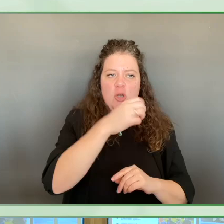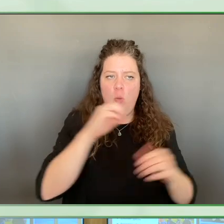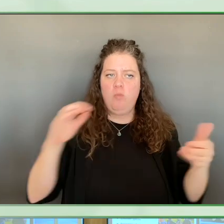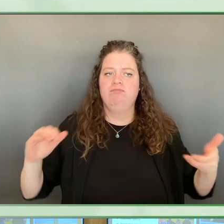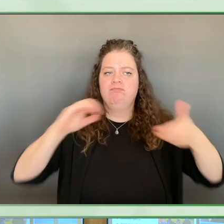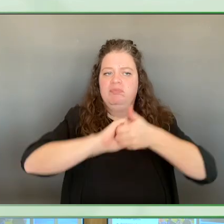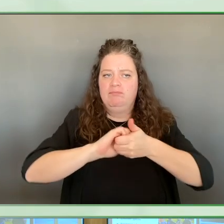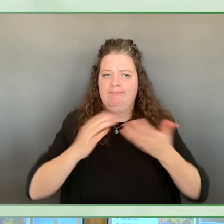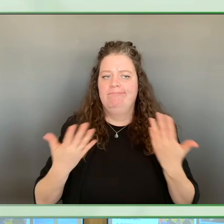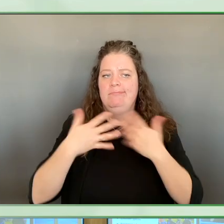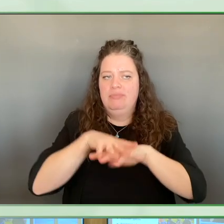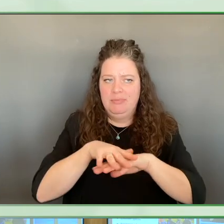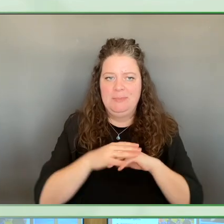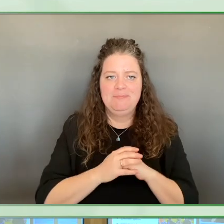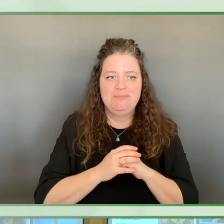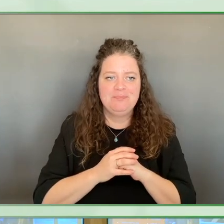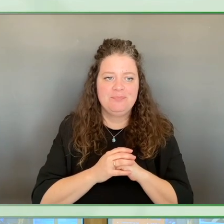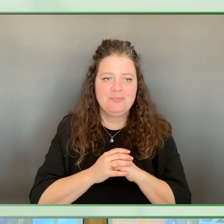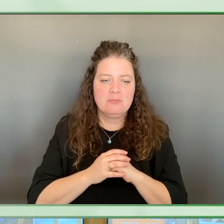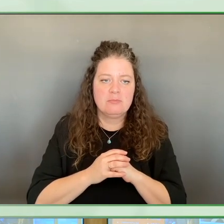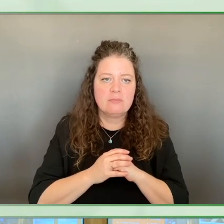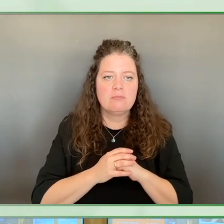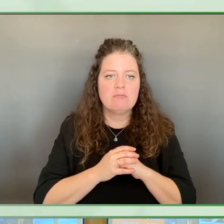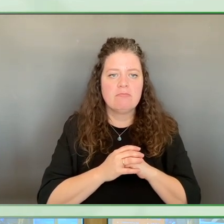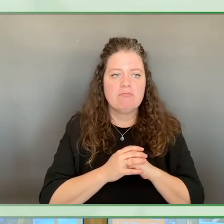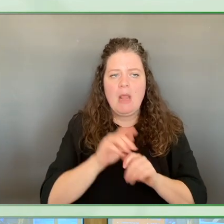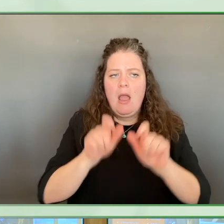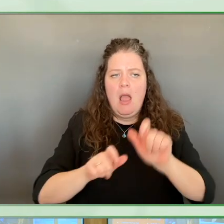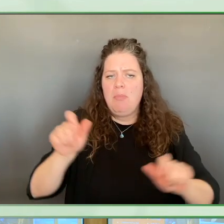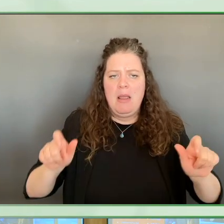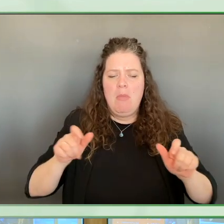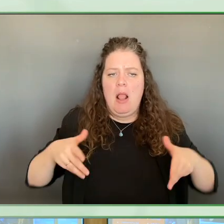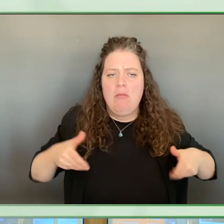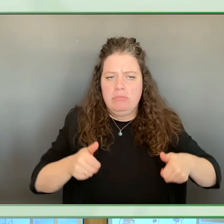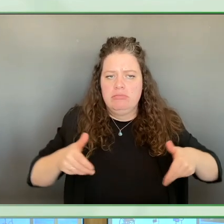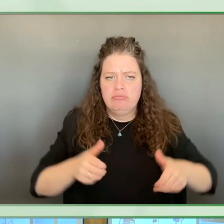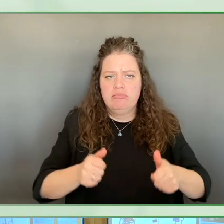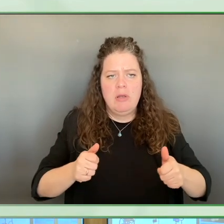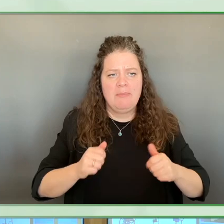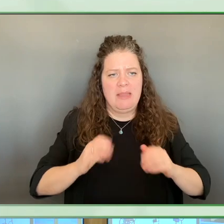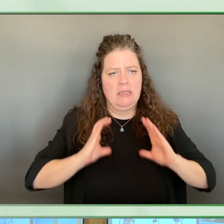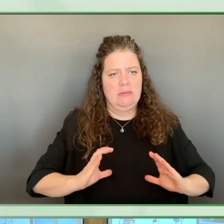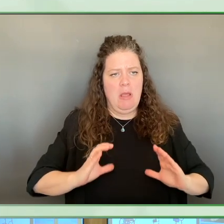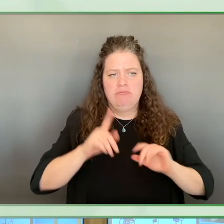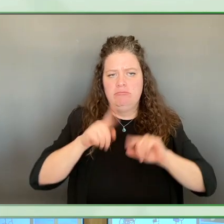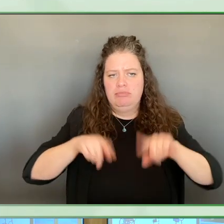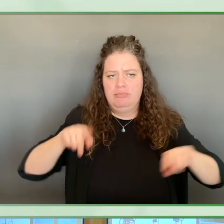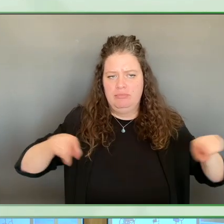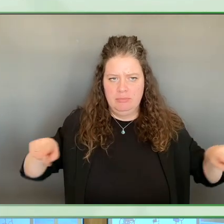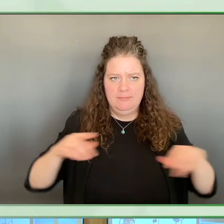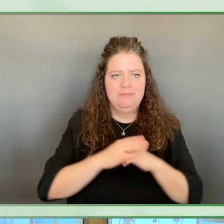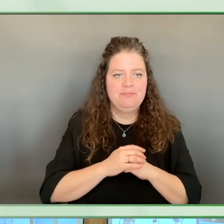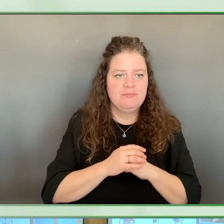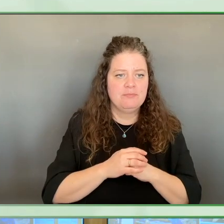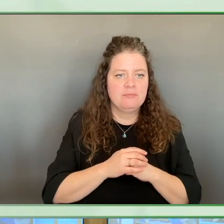We work with a diverse range of customers, and we have a catalog of over 30 products to date. And this is just a quick glimpse